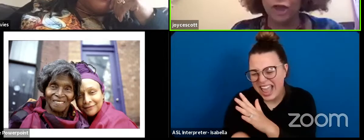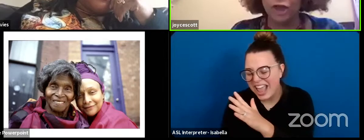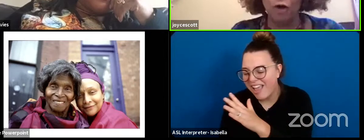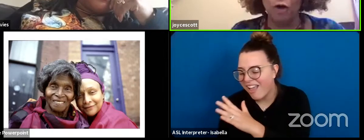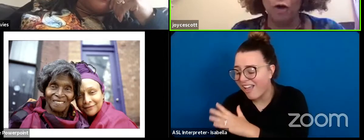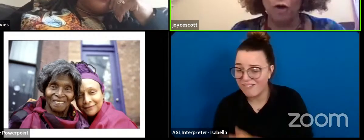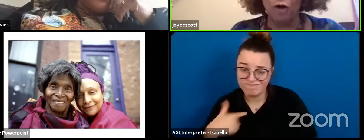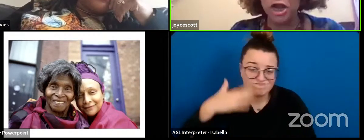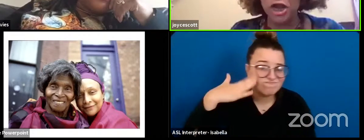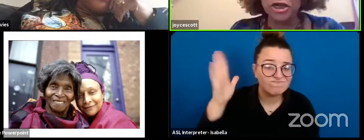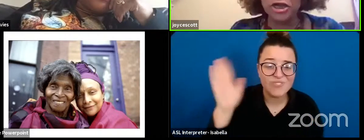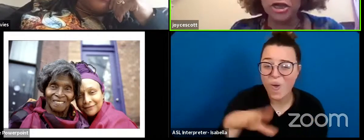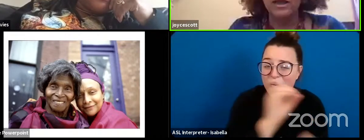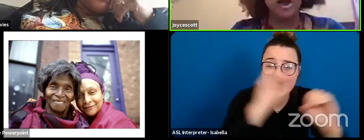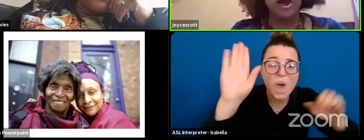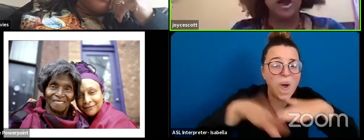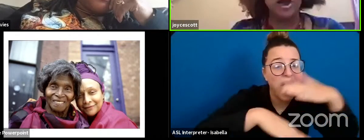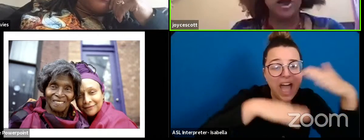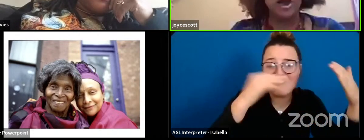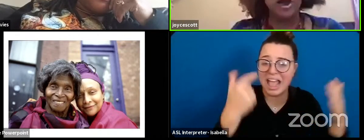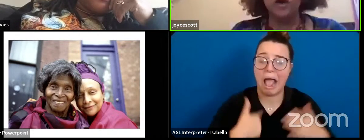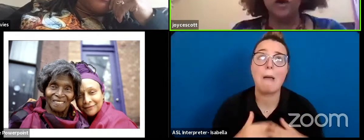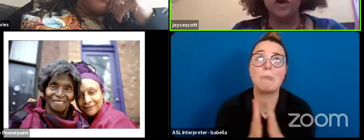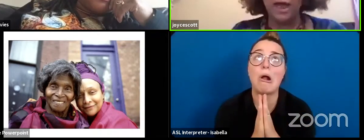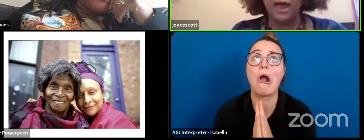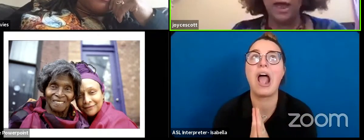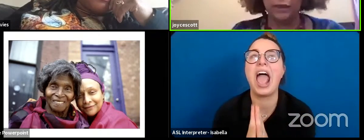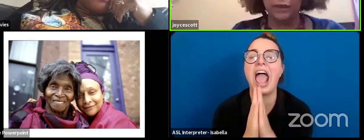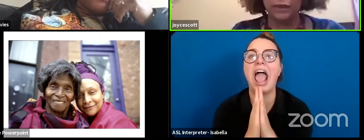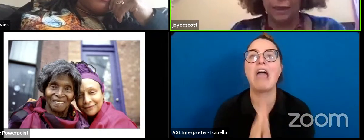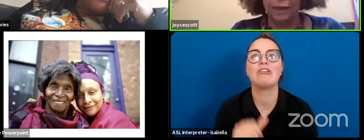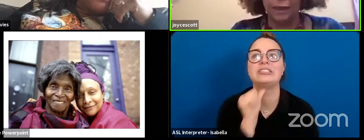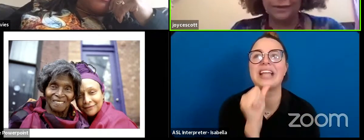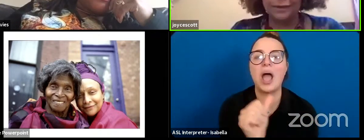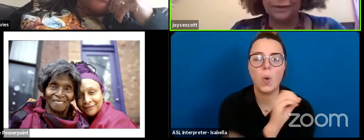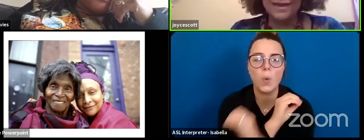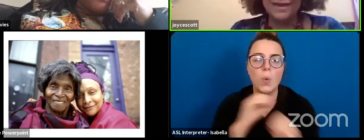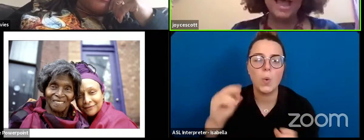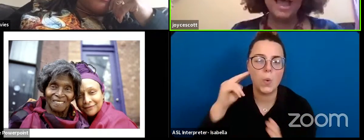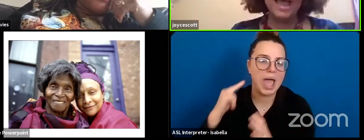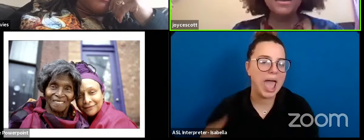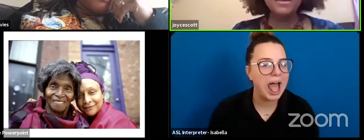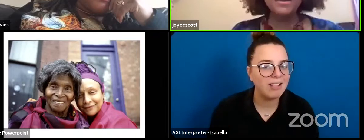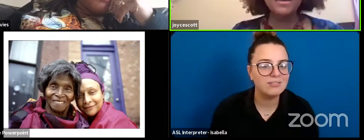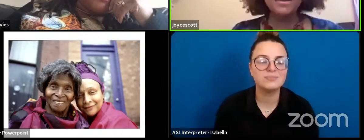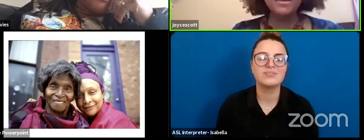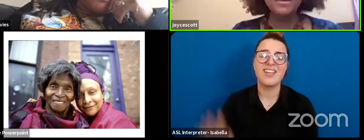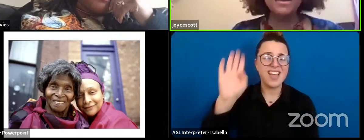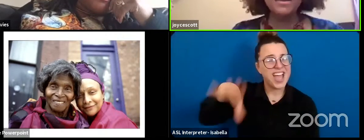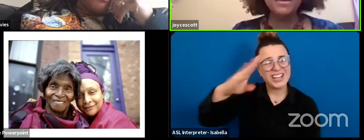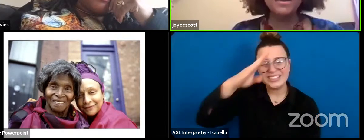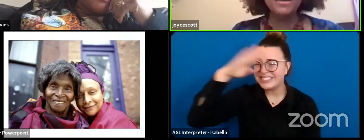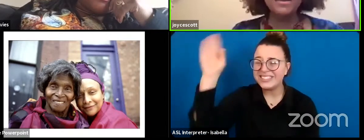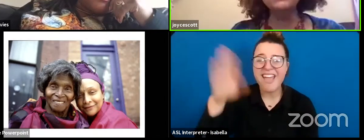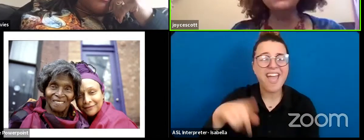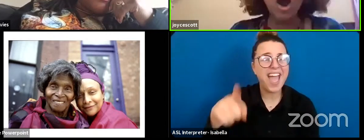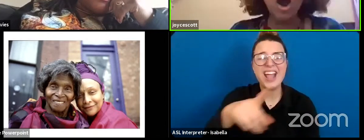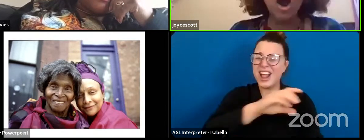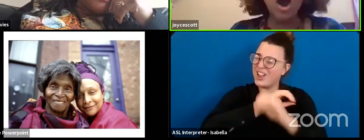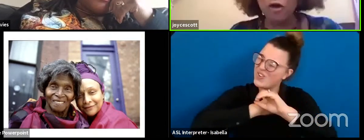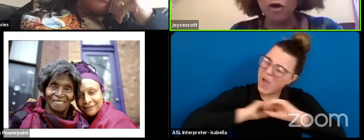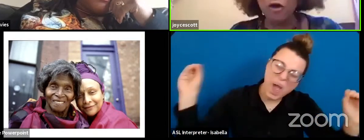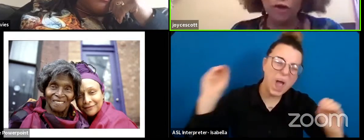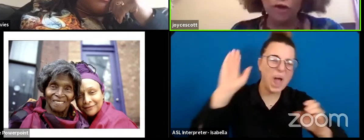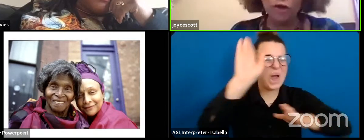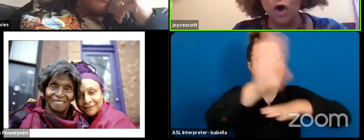heaven, and I'll pray there ain't no hell. Say there ain't no heaven, and